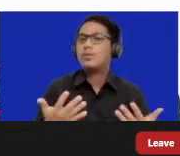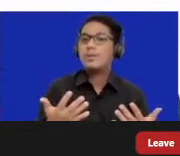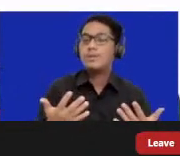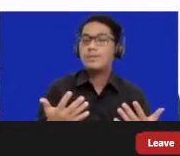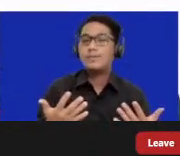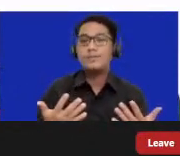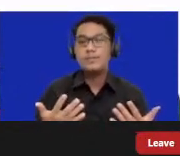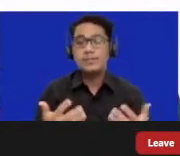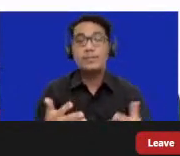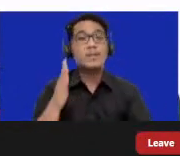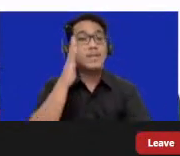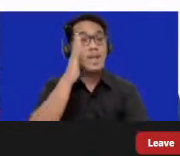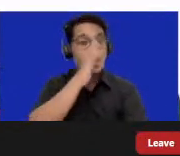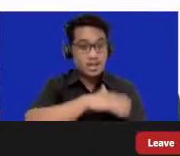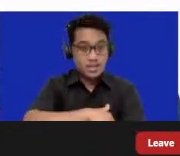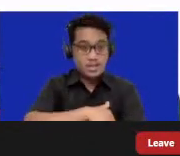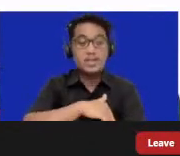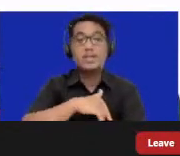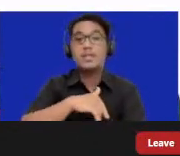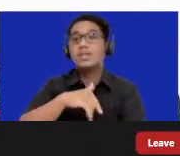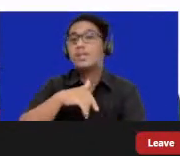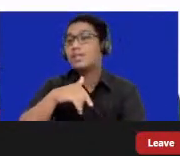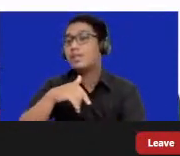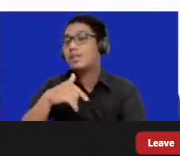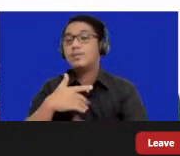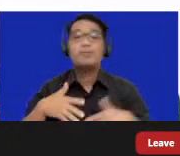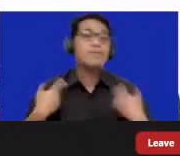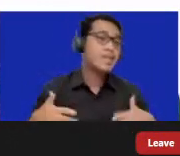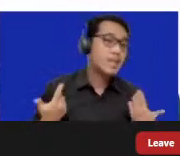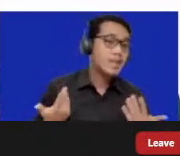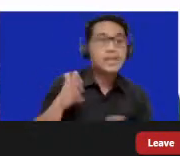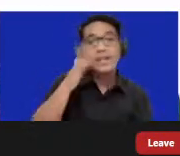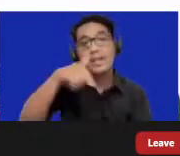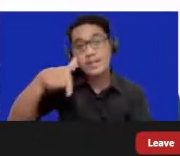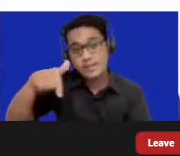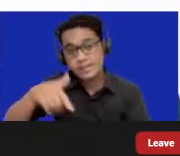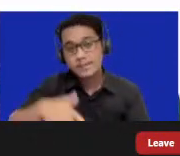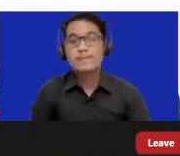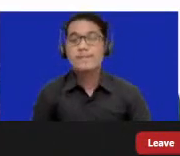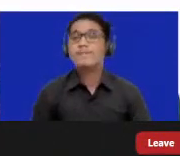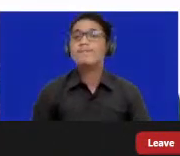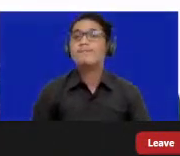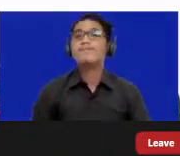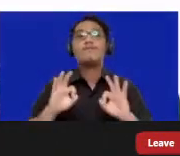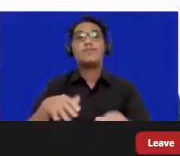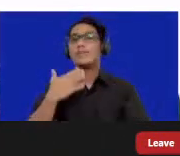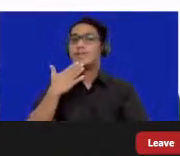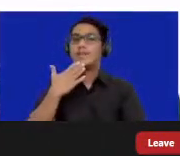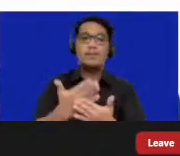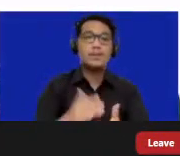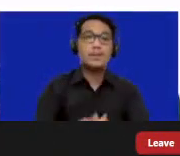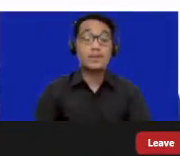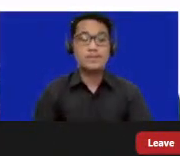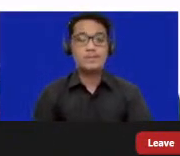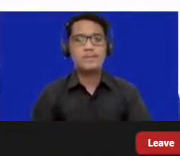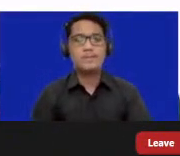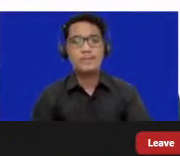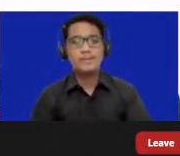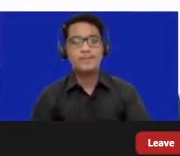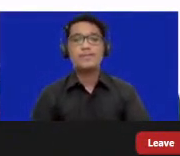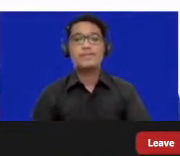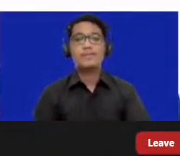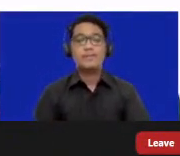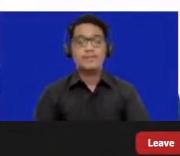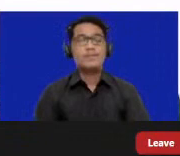for feedback on which road we should take. Thank you. Thank you very much, Krista. Thank